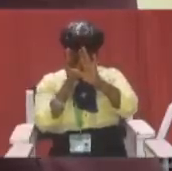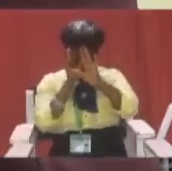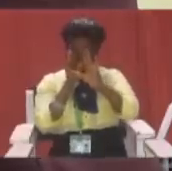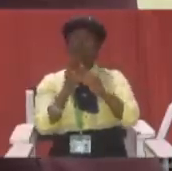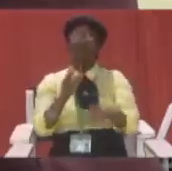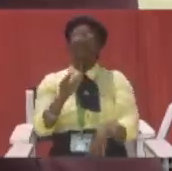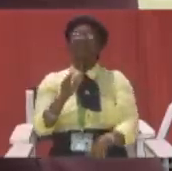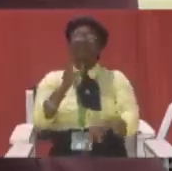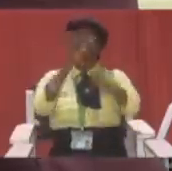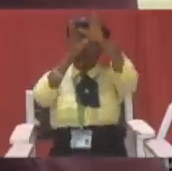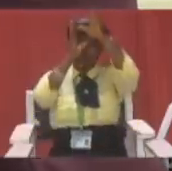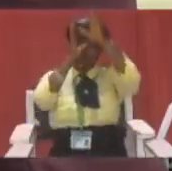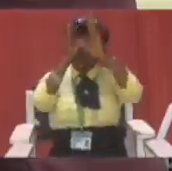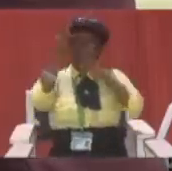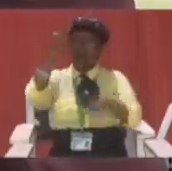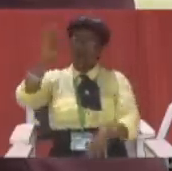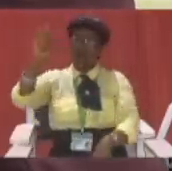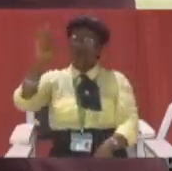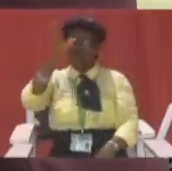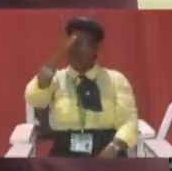Father of fathers,